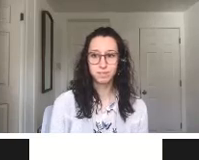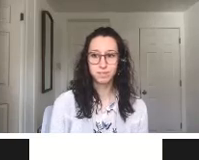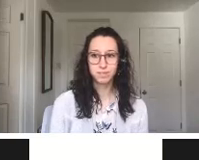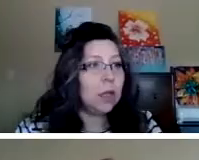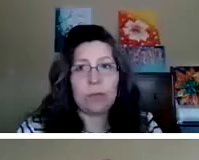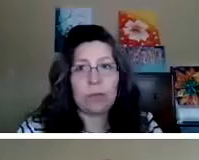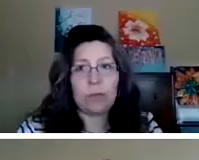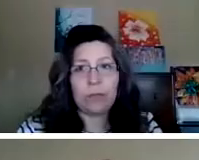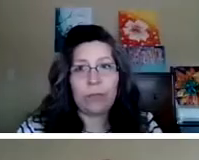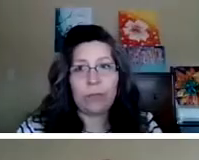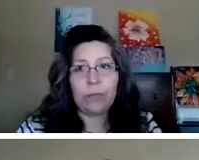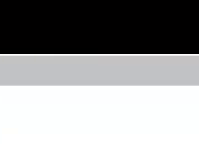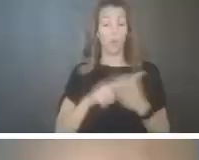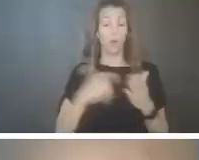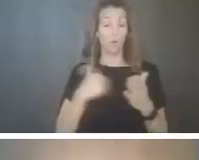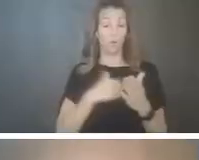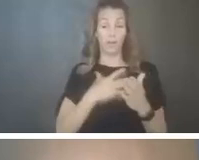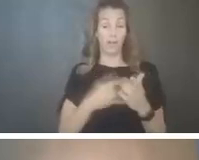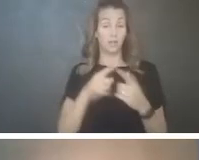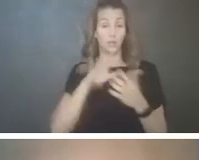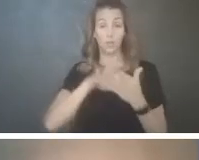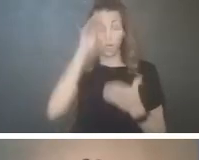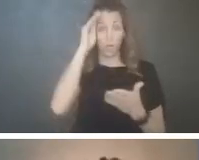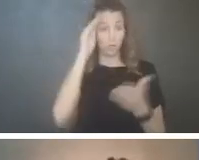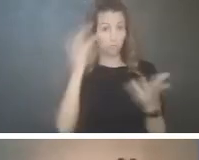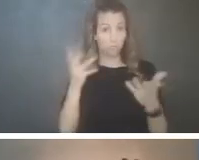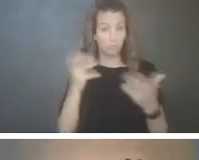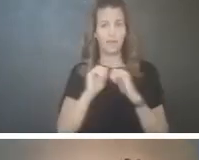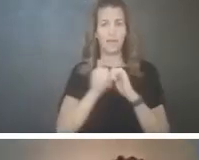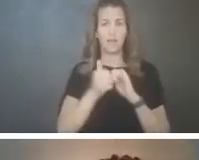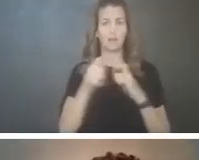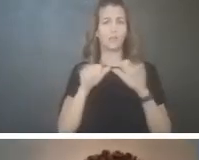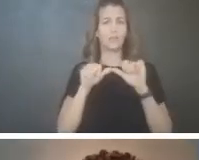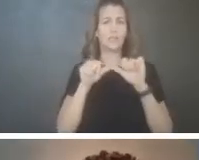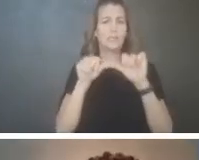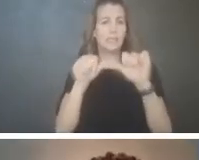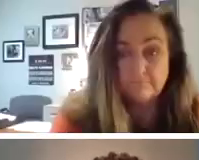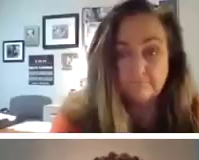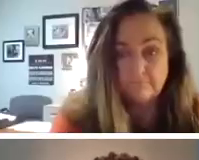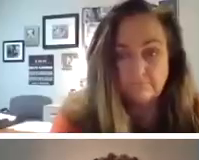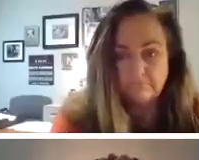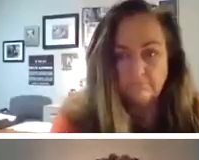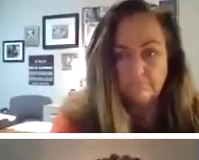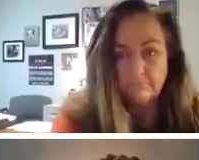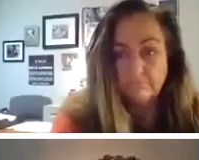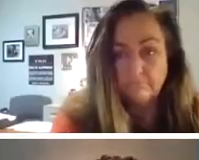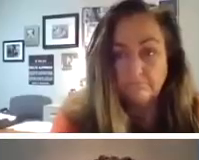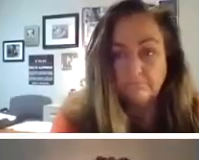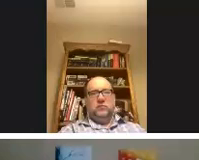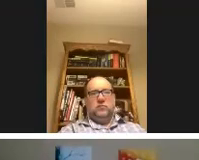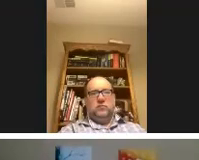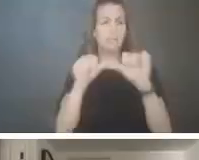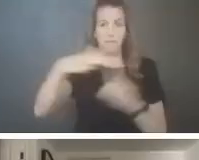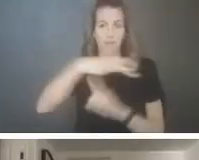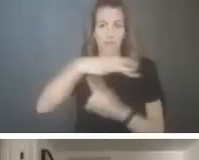at what we'd like to learn, it's how to continue to do these things in this remote environment. And I